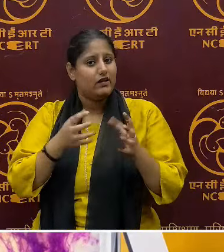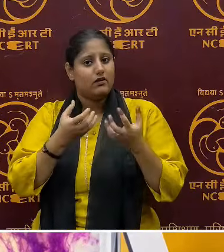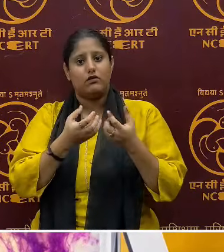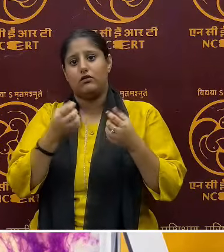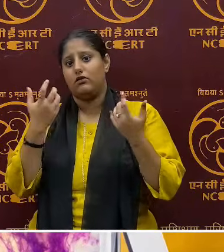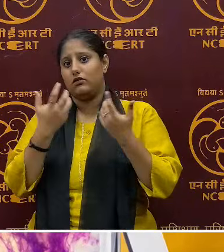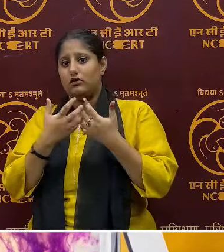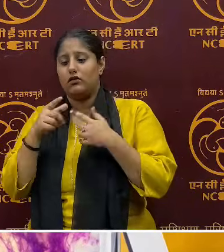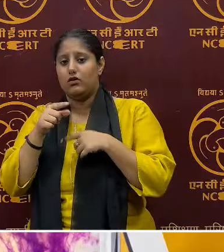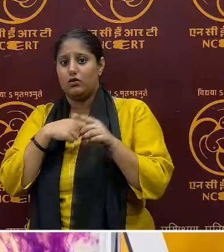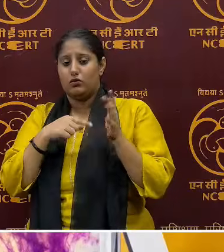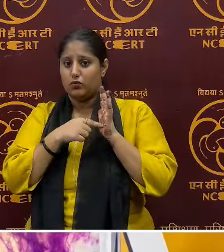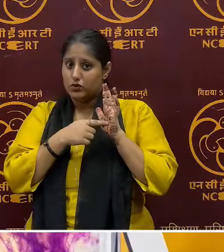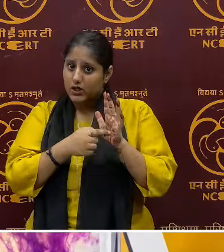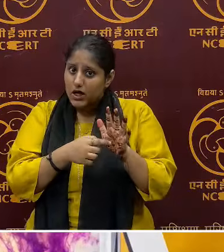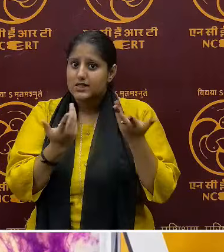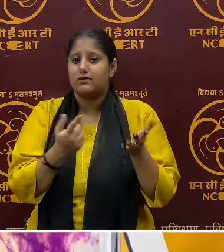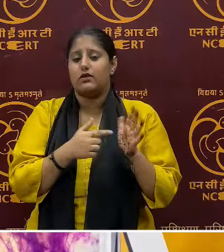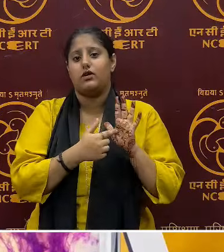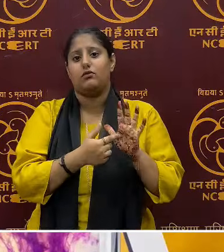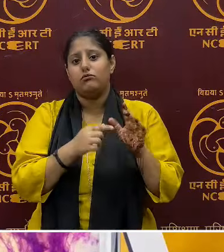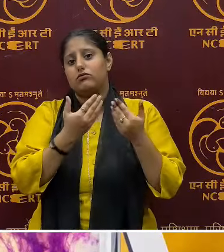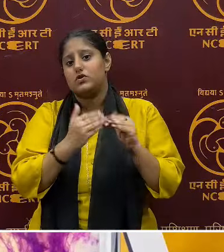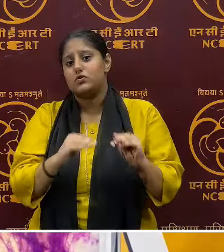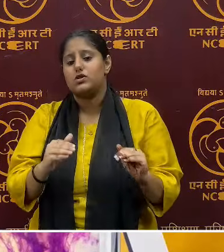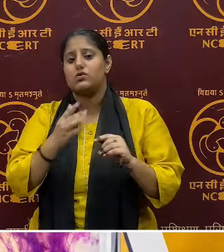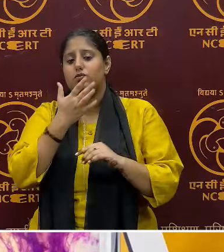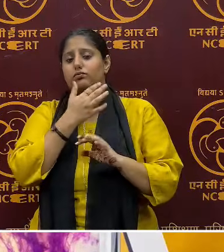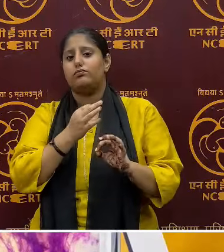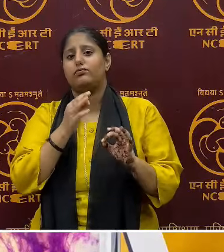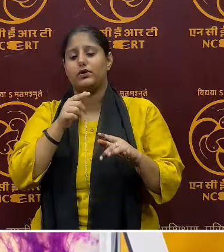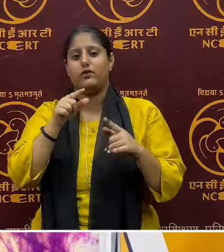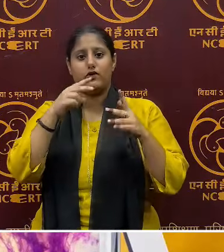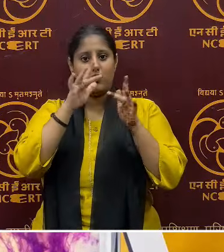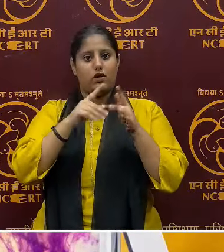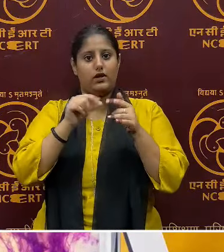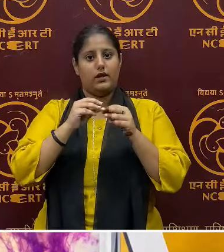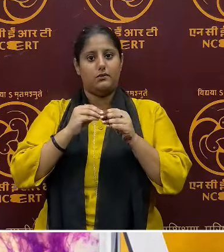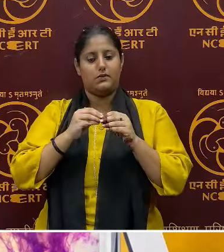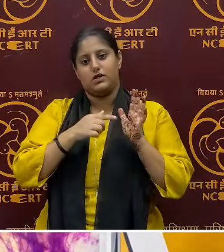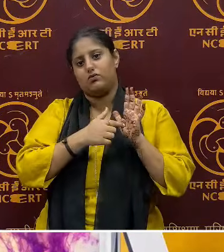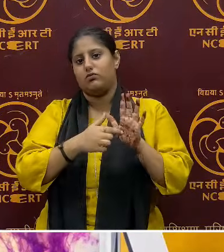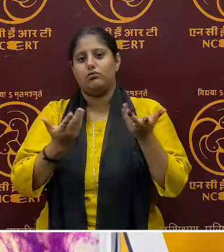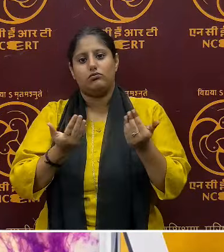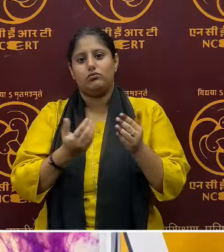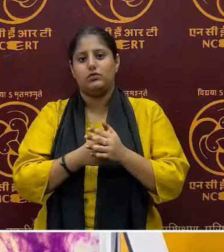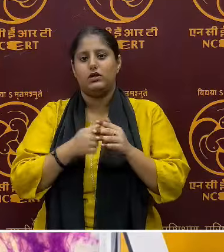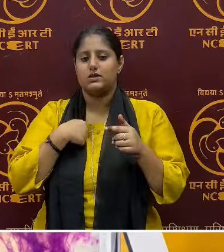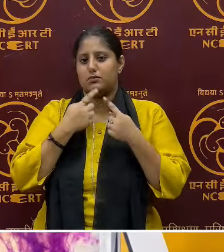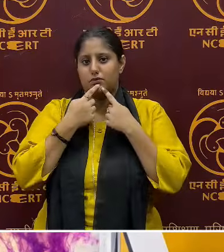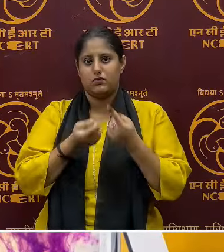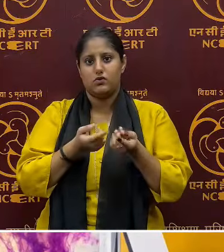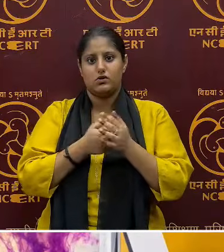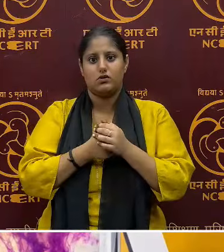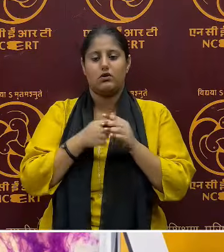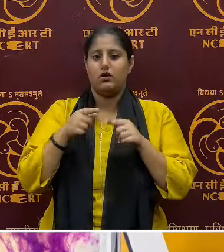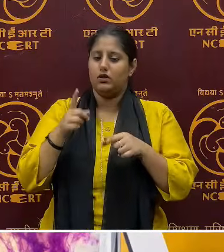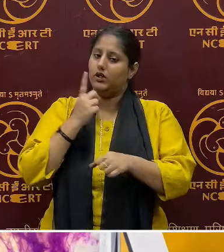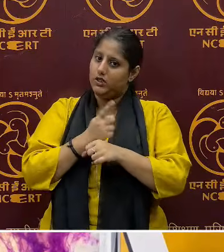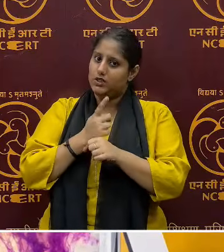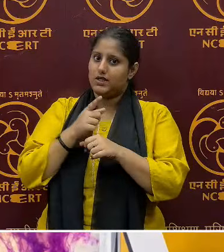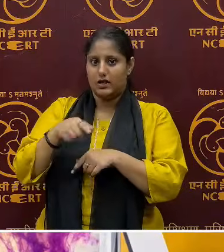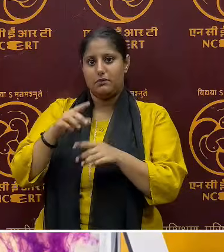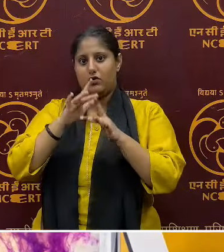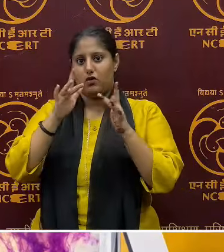understand them or show them to the students beautifully in the virtual lab. So we can say that yes, for teachers as well,